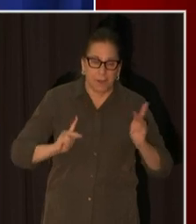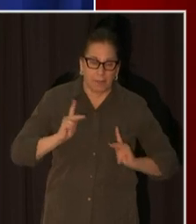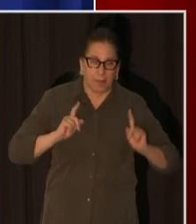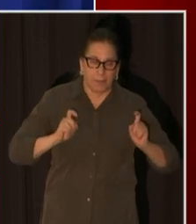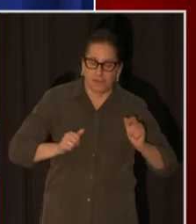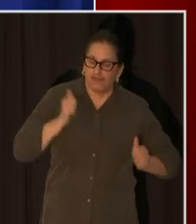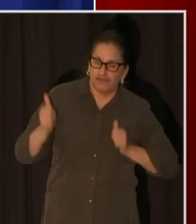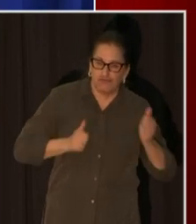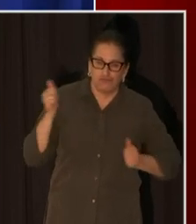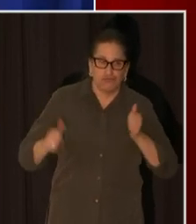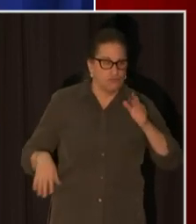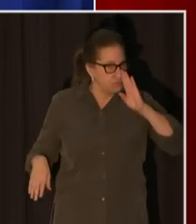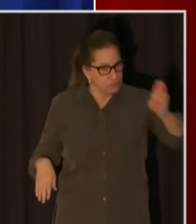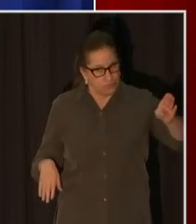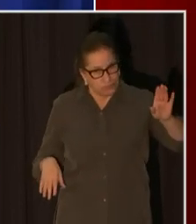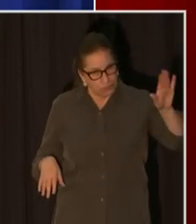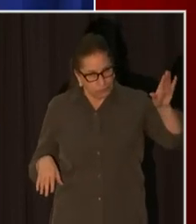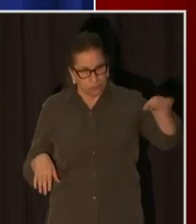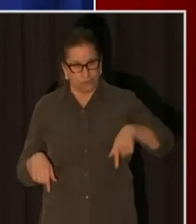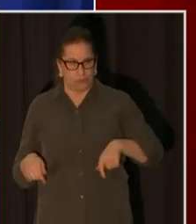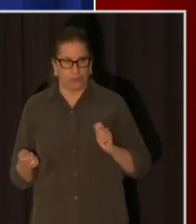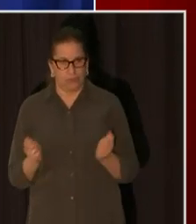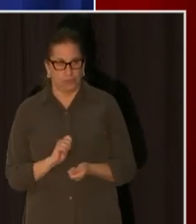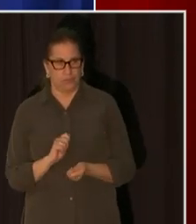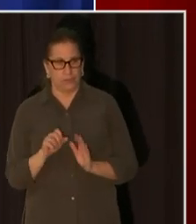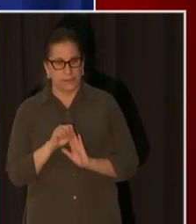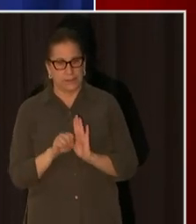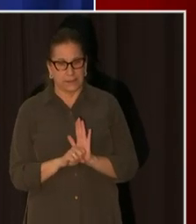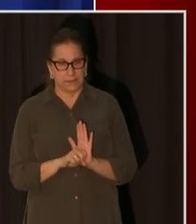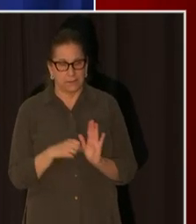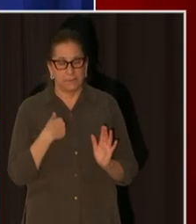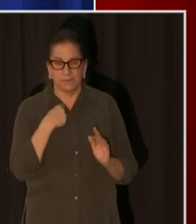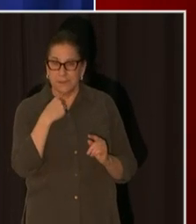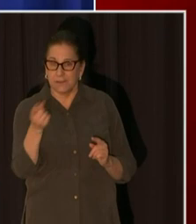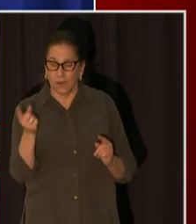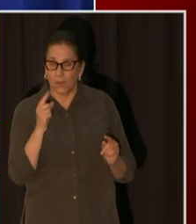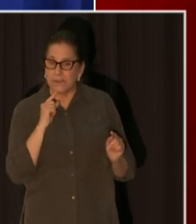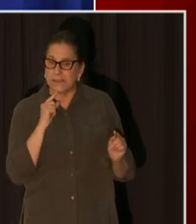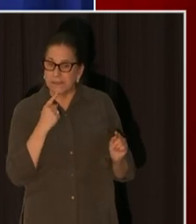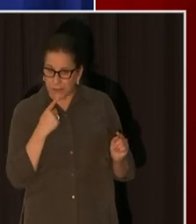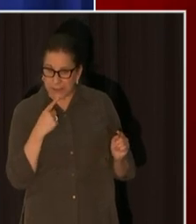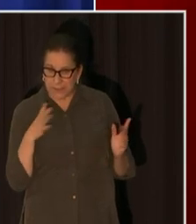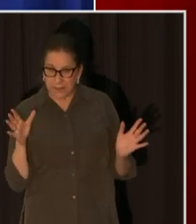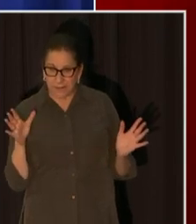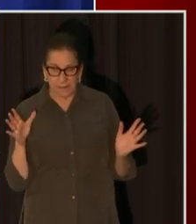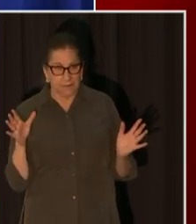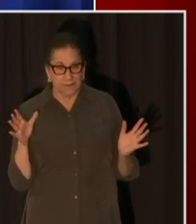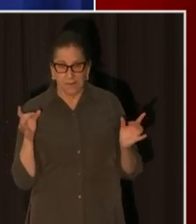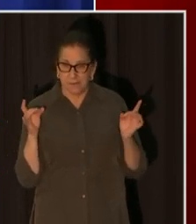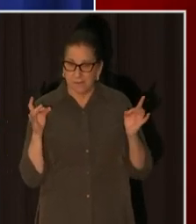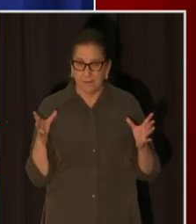received $10 million out of a $2 billion project.